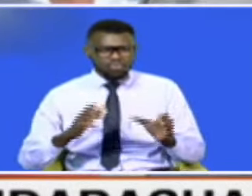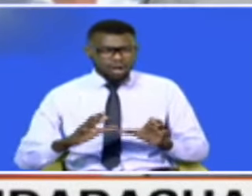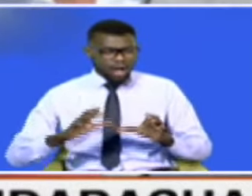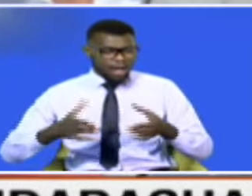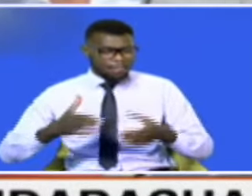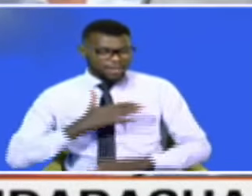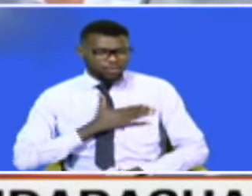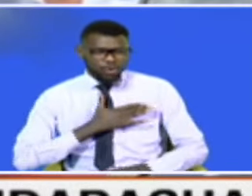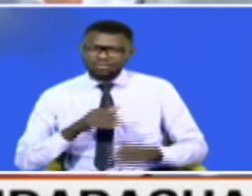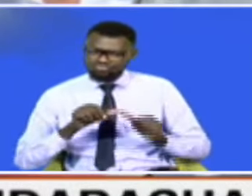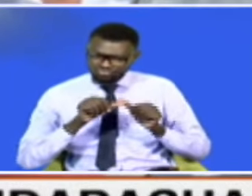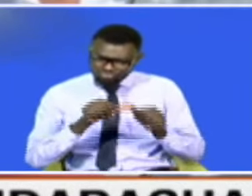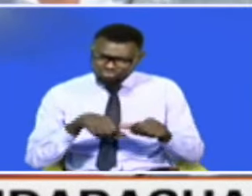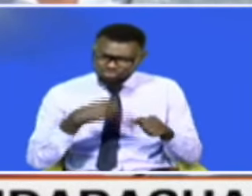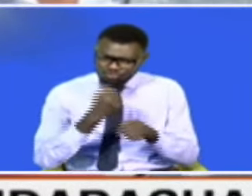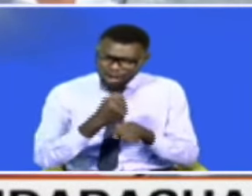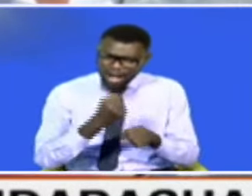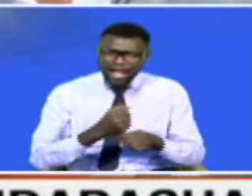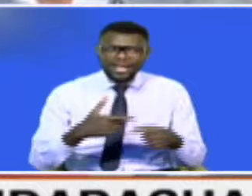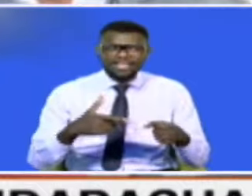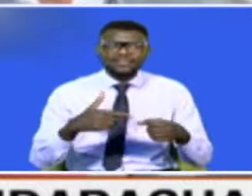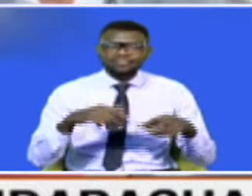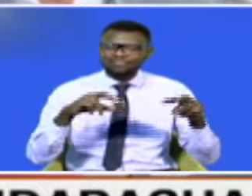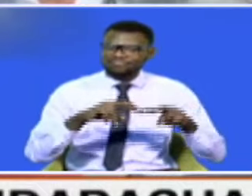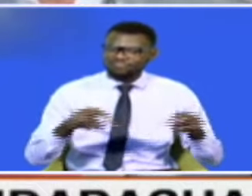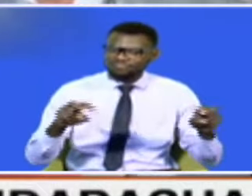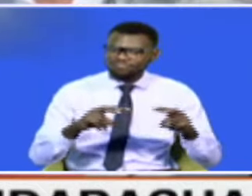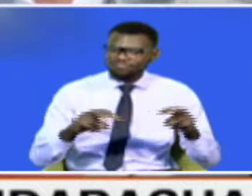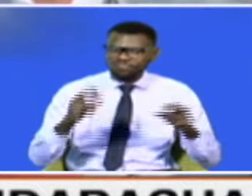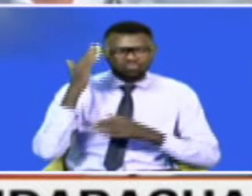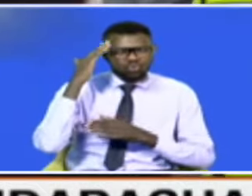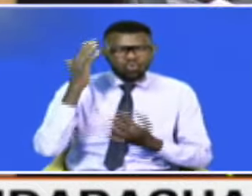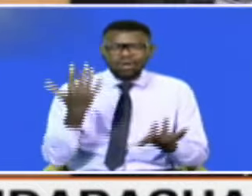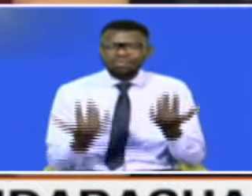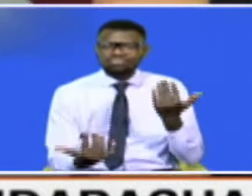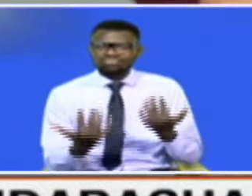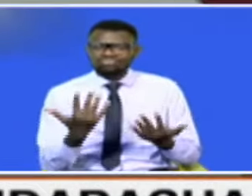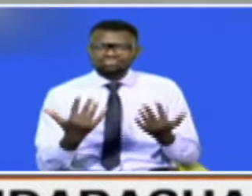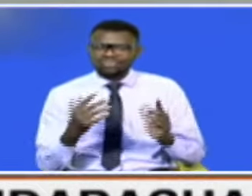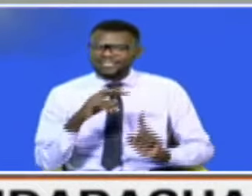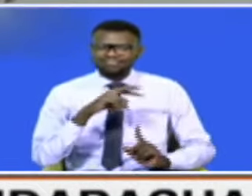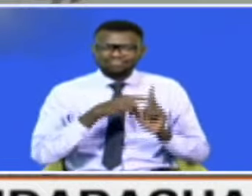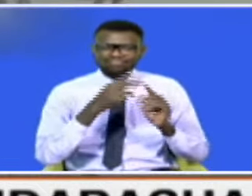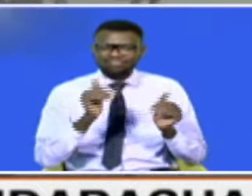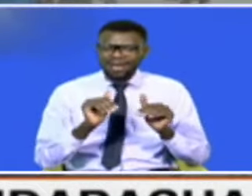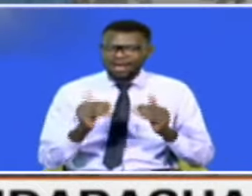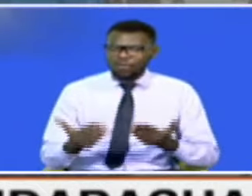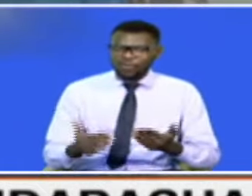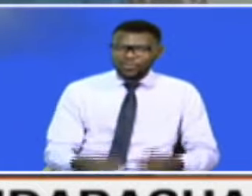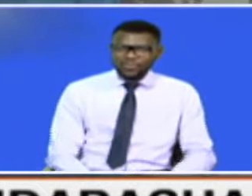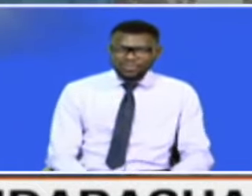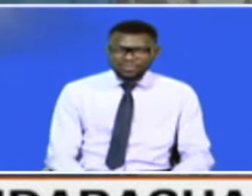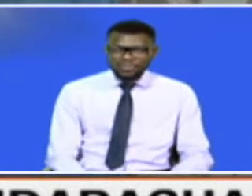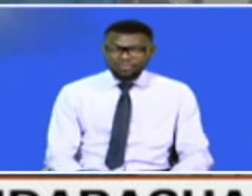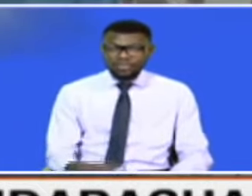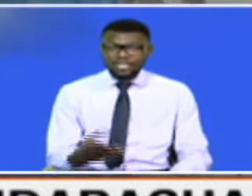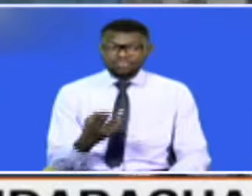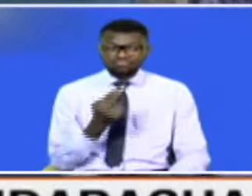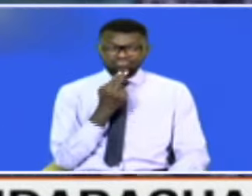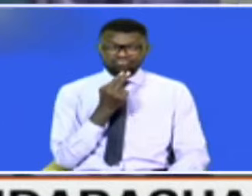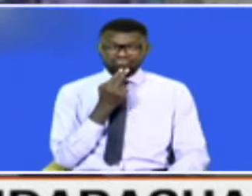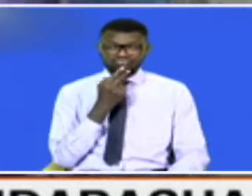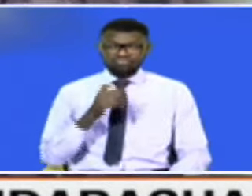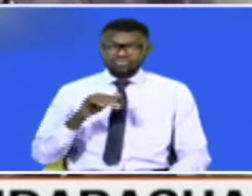collaboratively with other investigating agencies to establish the cause of fire. Siku ya Jumanne, maafisa wa idara ya upelelezi